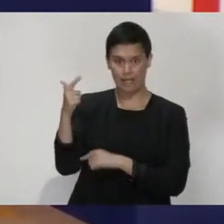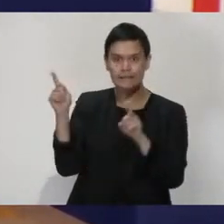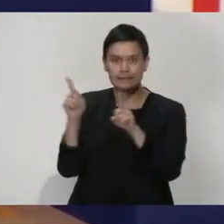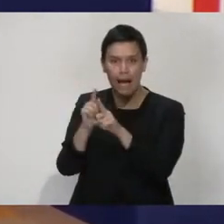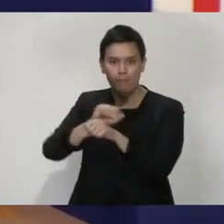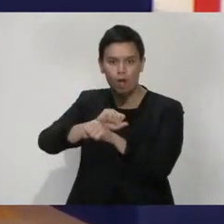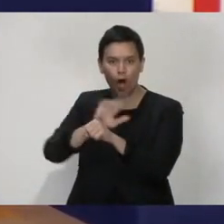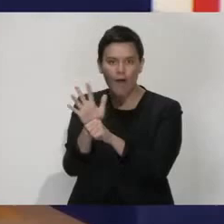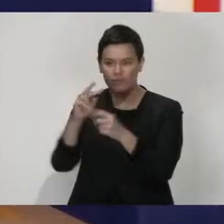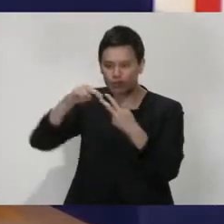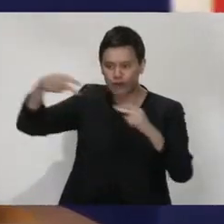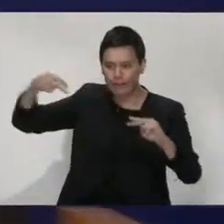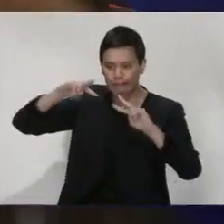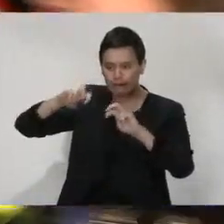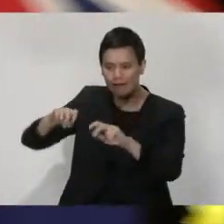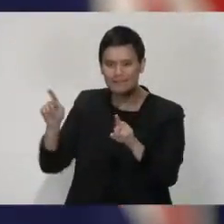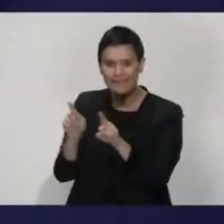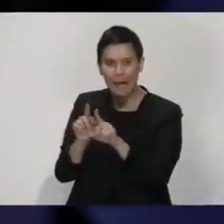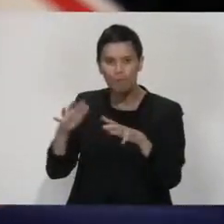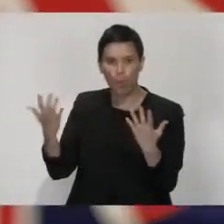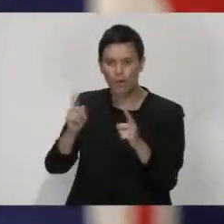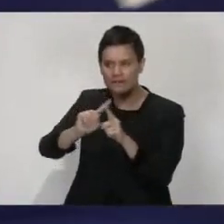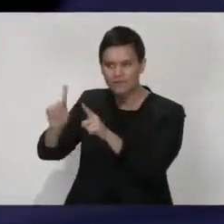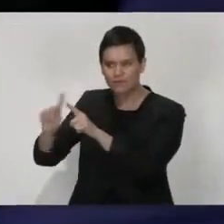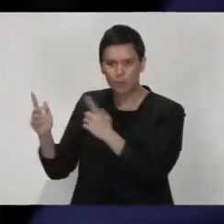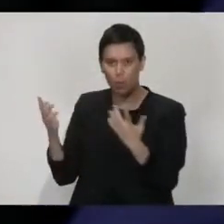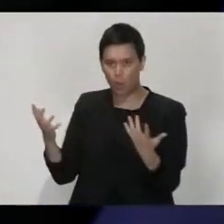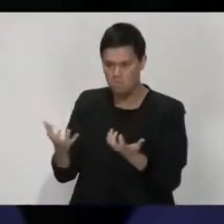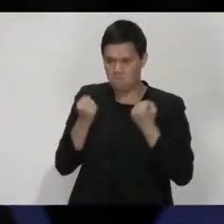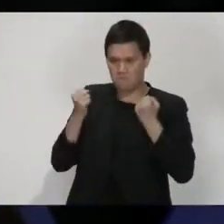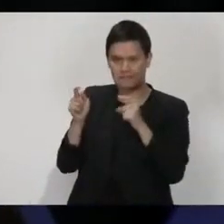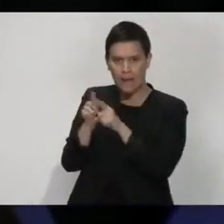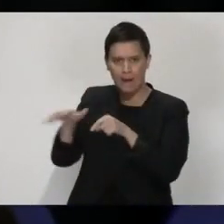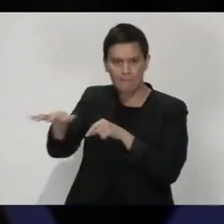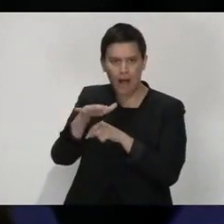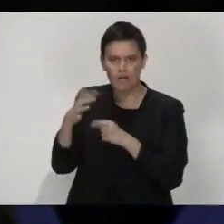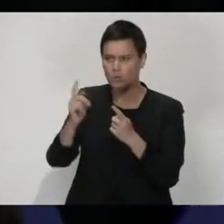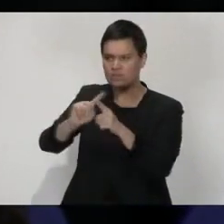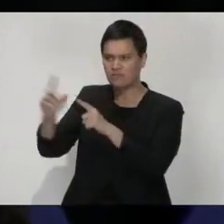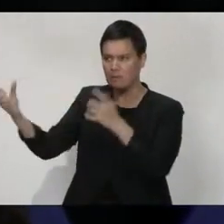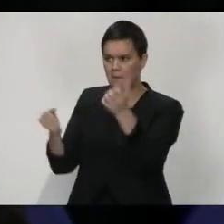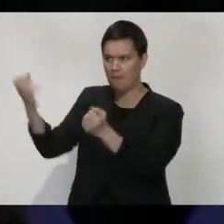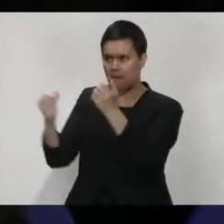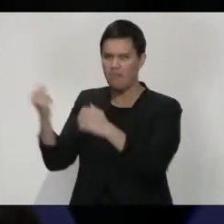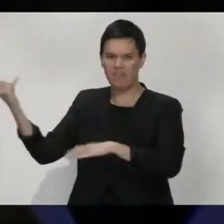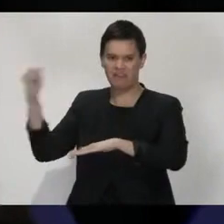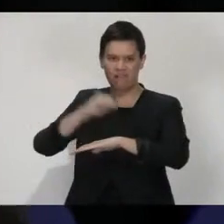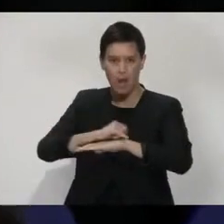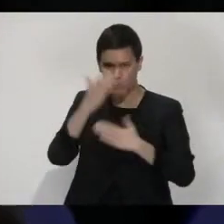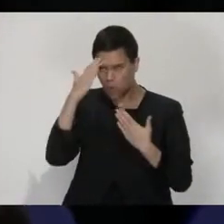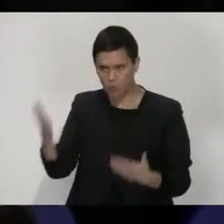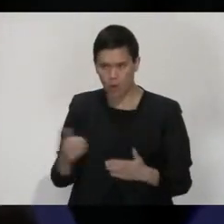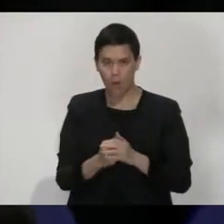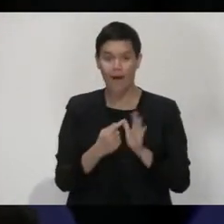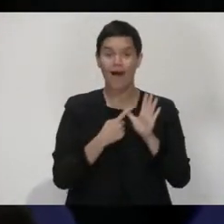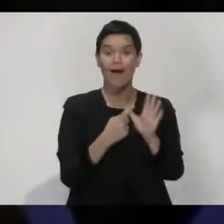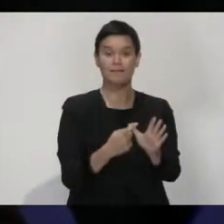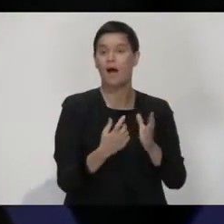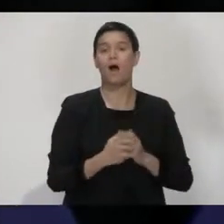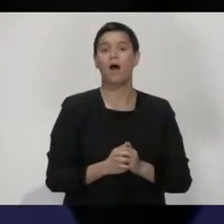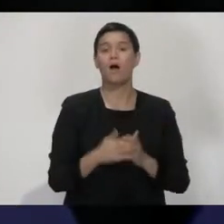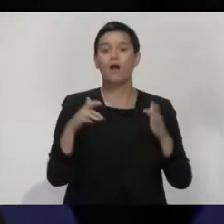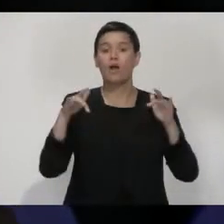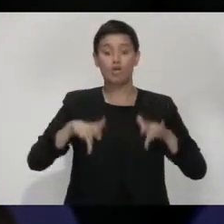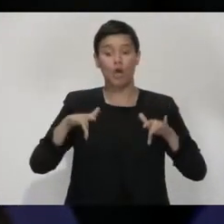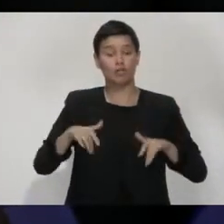separate incidents? Look, and we won't have that information at this point in time. Obviously, the tests have now been processed, the work that can be done then,